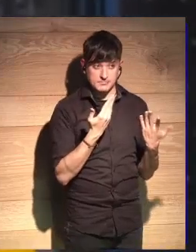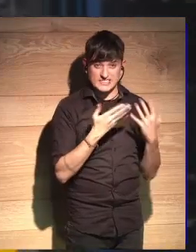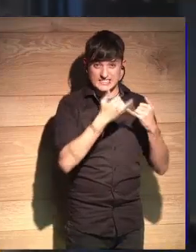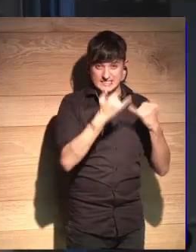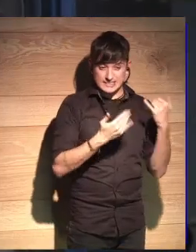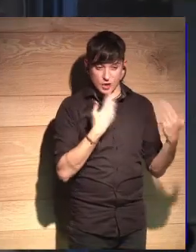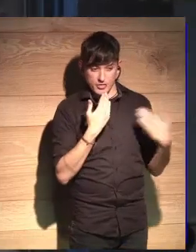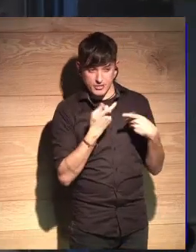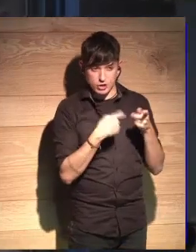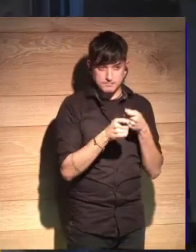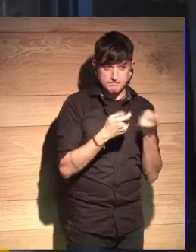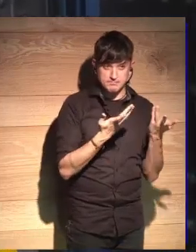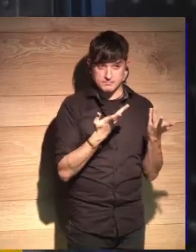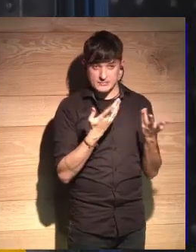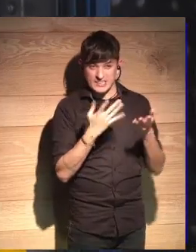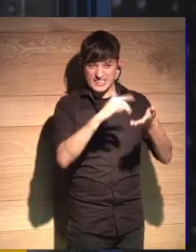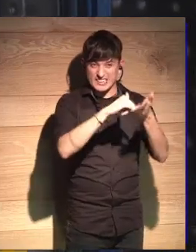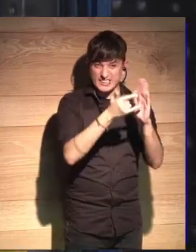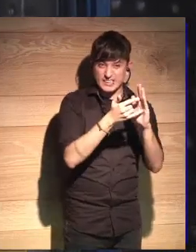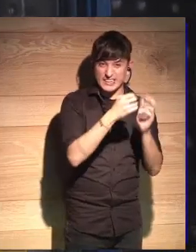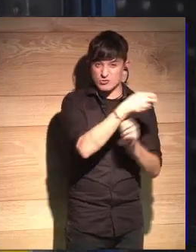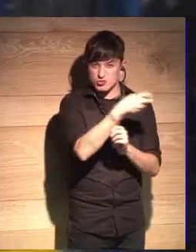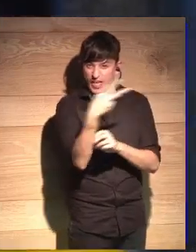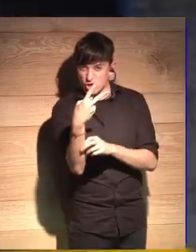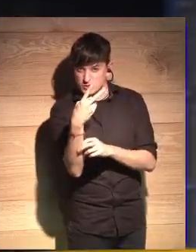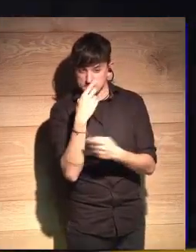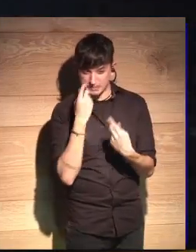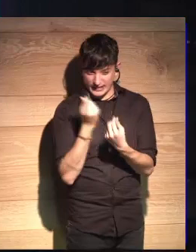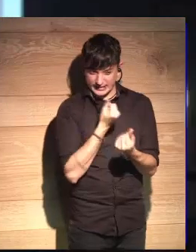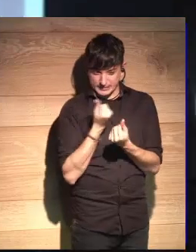predictors, which I'm sure you recognize yourself as I talk about them.